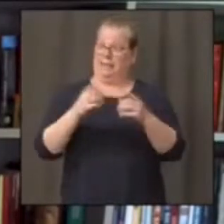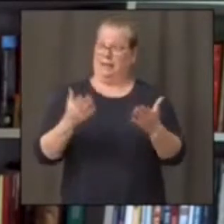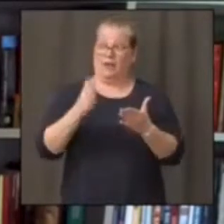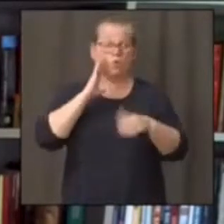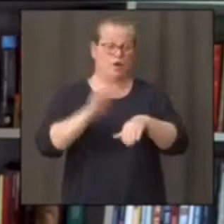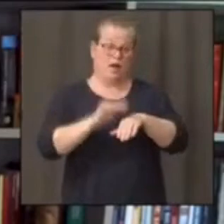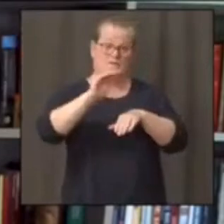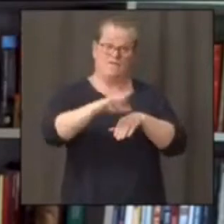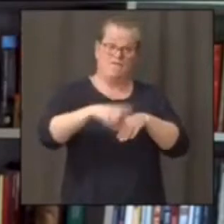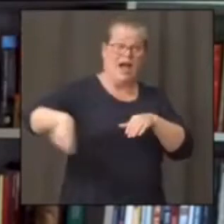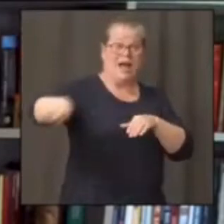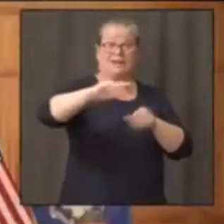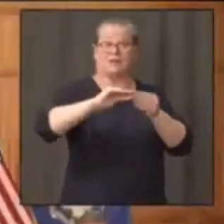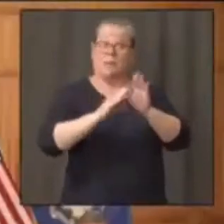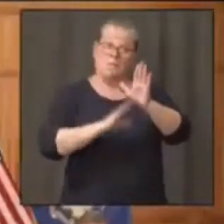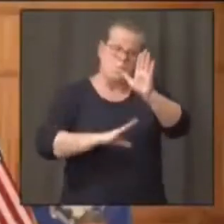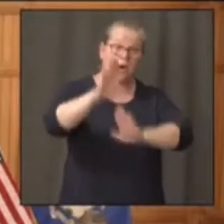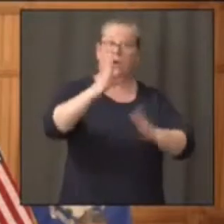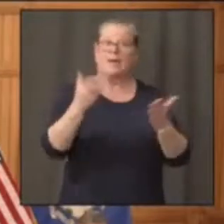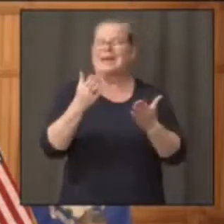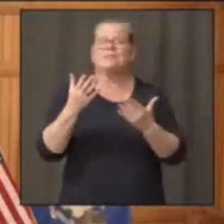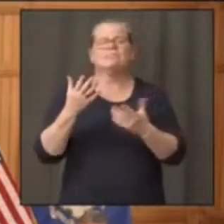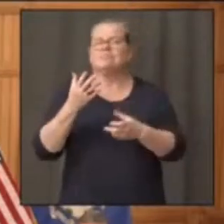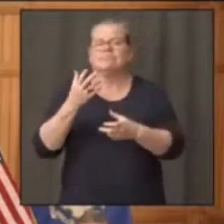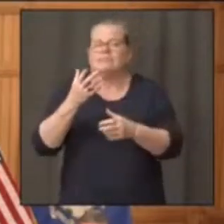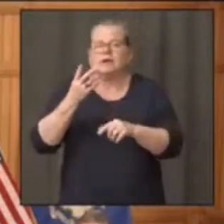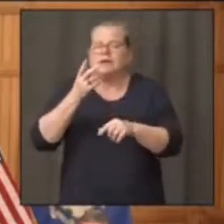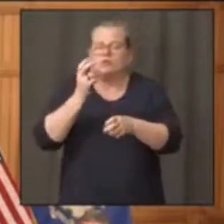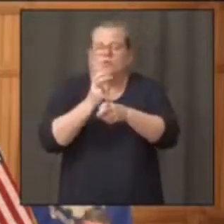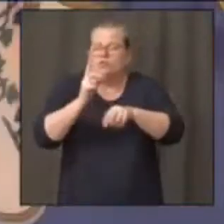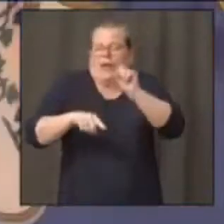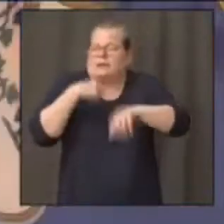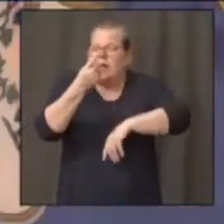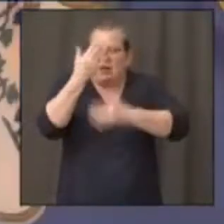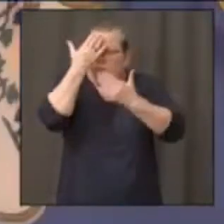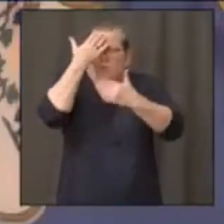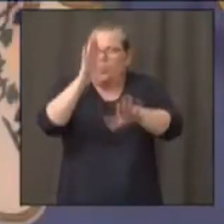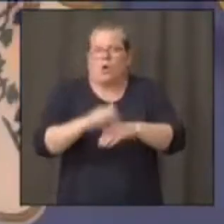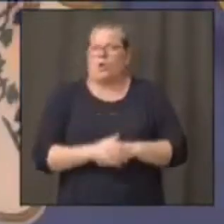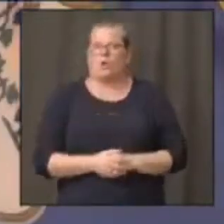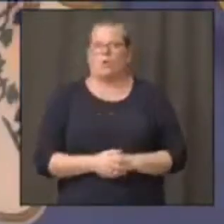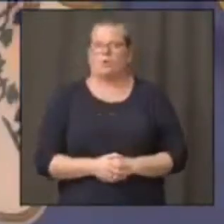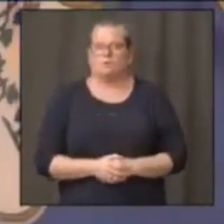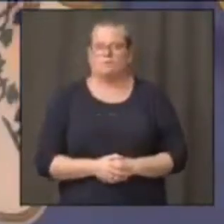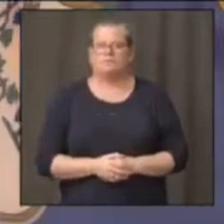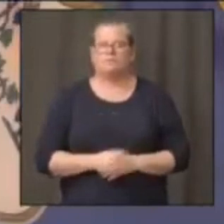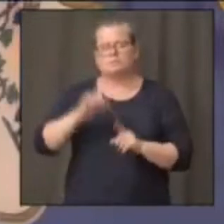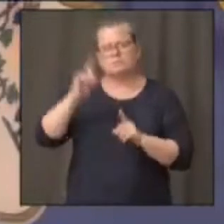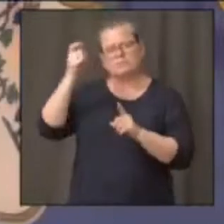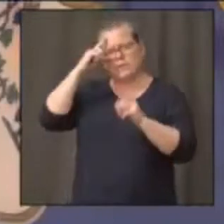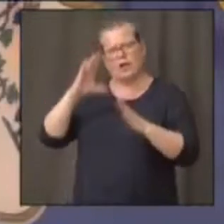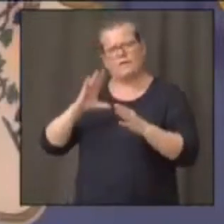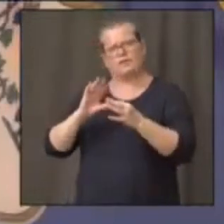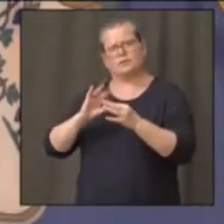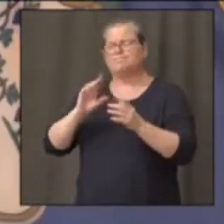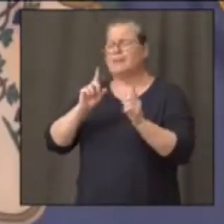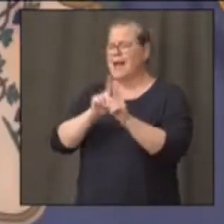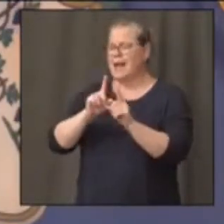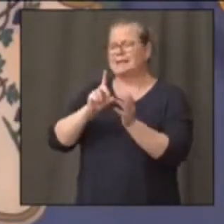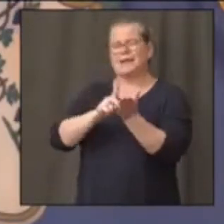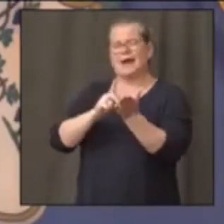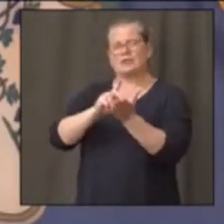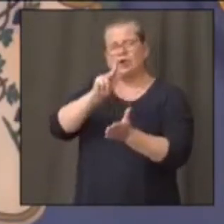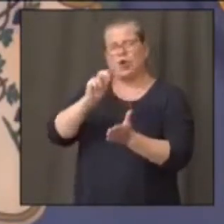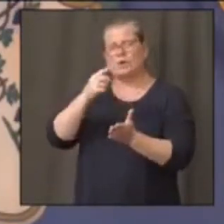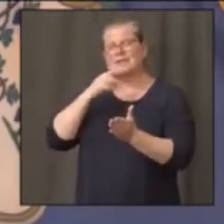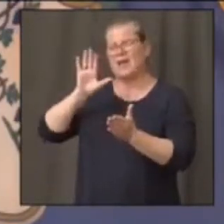The only thing I'd add to that, Christine, if I could, is you can point to Israel, but as Dr. Koh said, their metrics were not